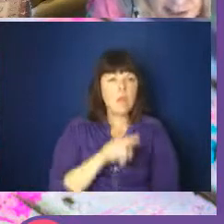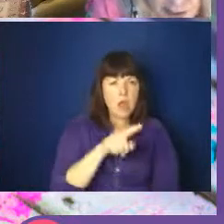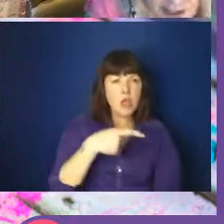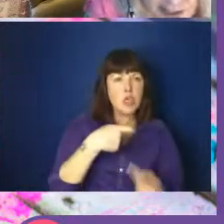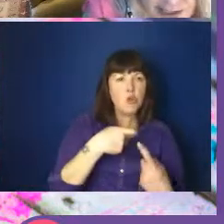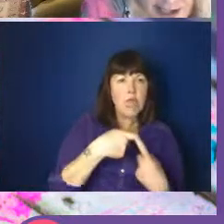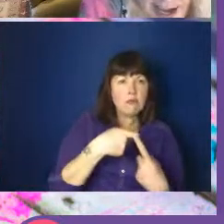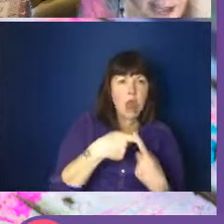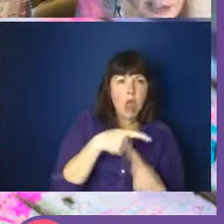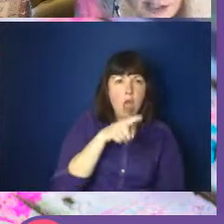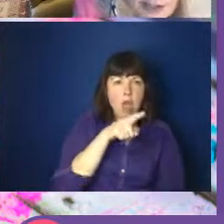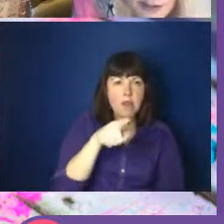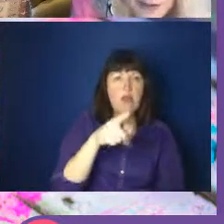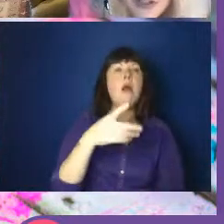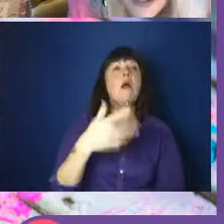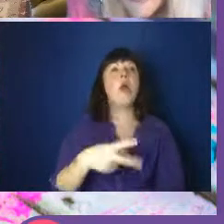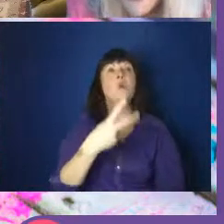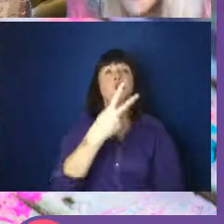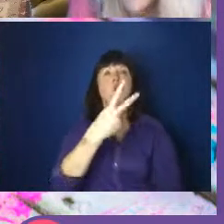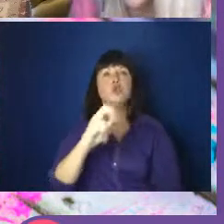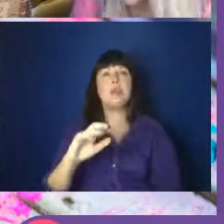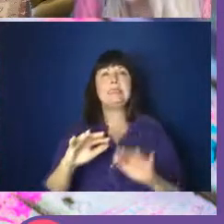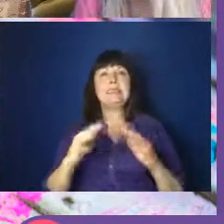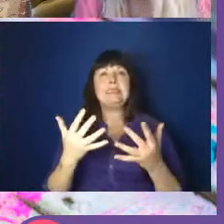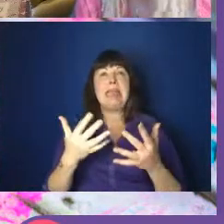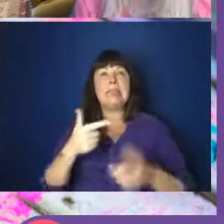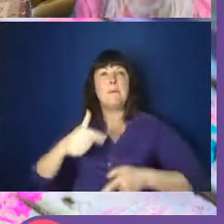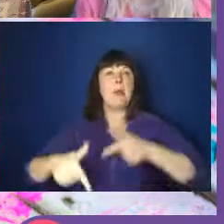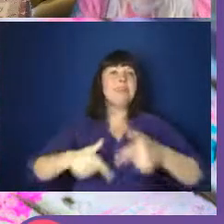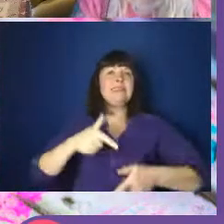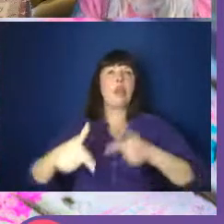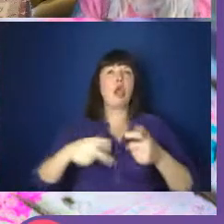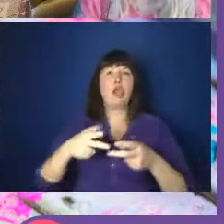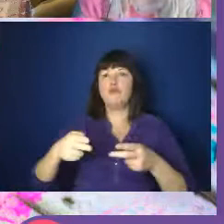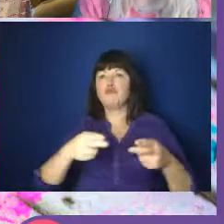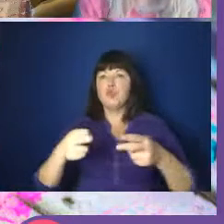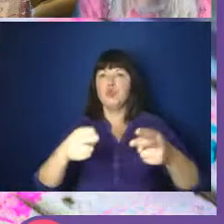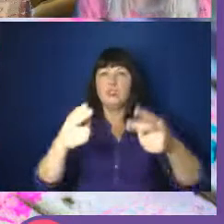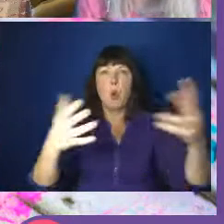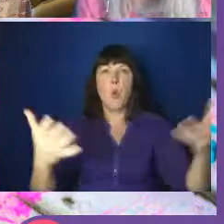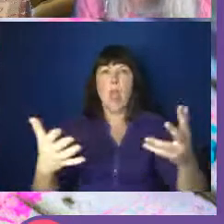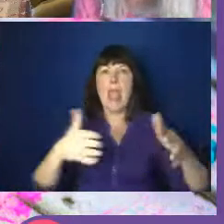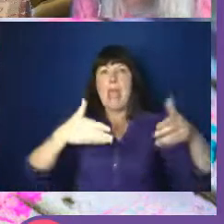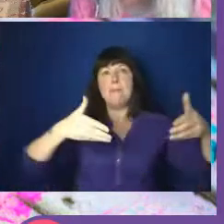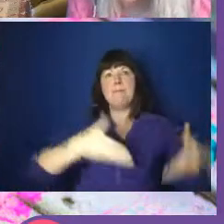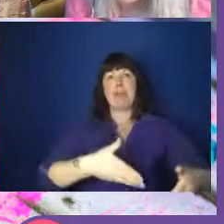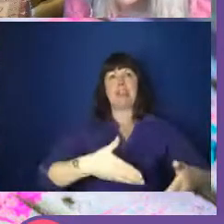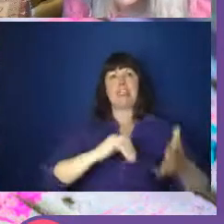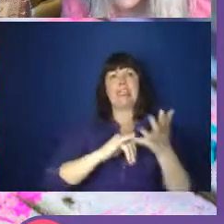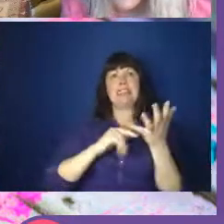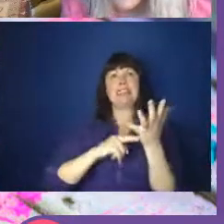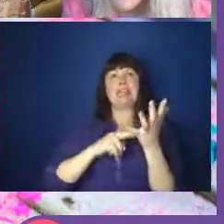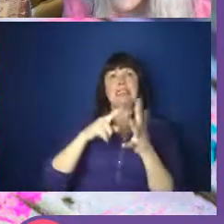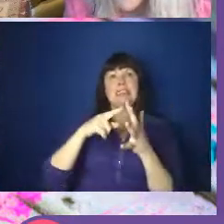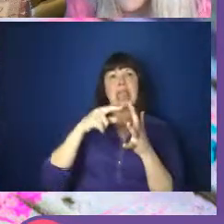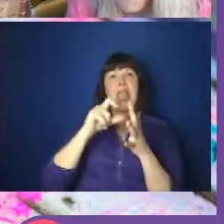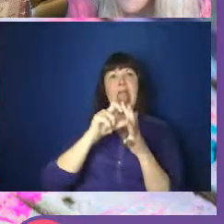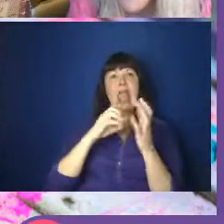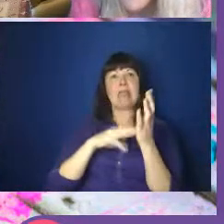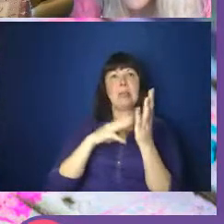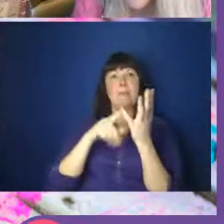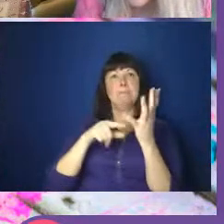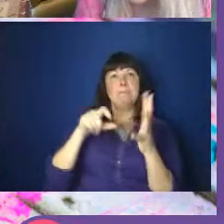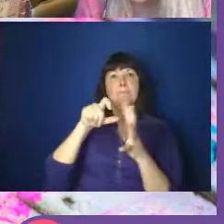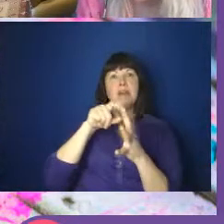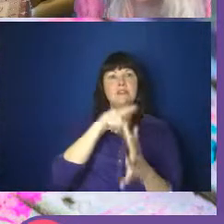the 2010 cycle routes in Bury St Edmunds. Oh, so it's local to Suffolk as well, which is even